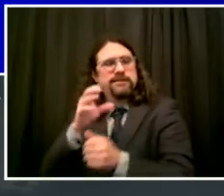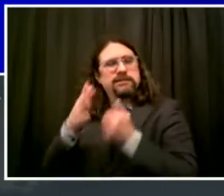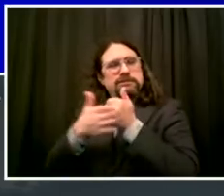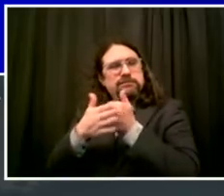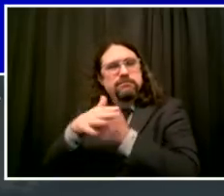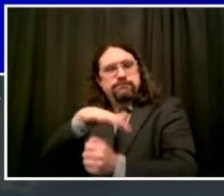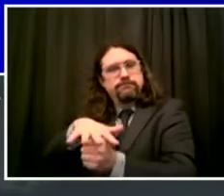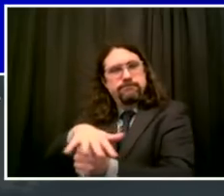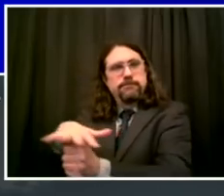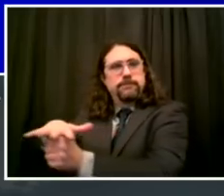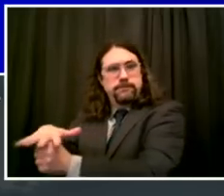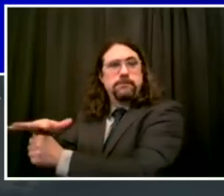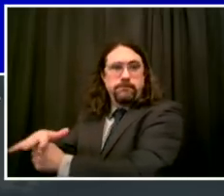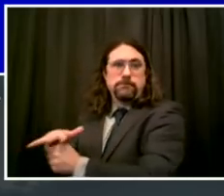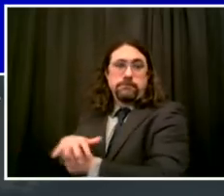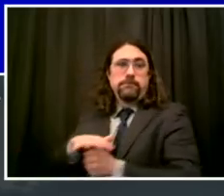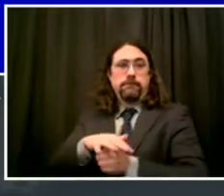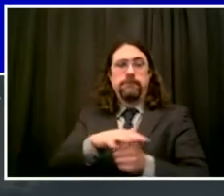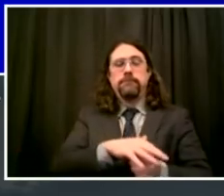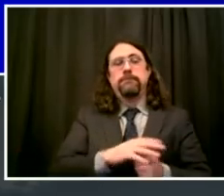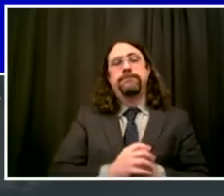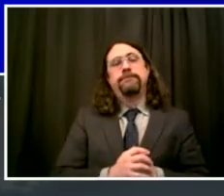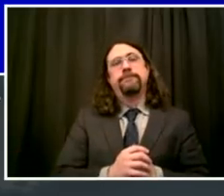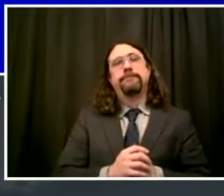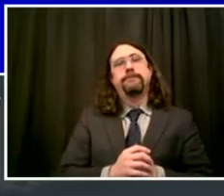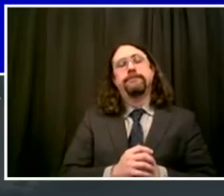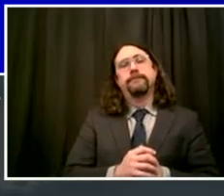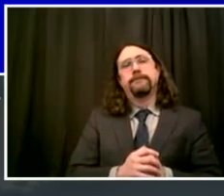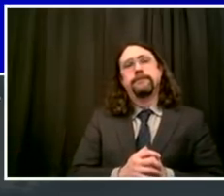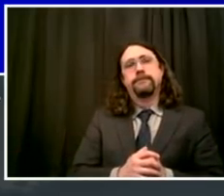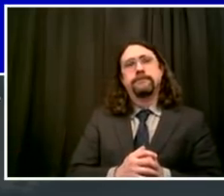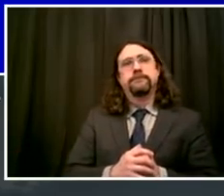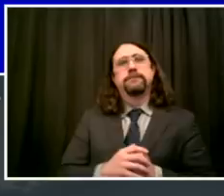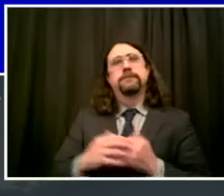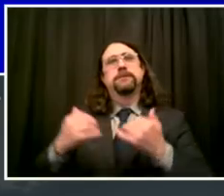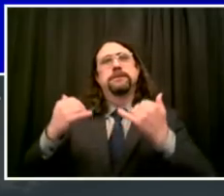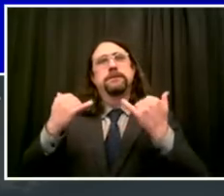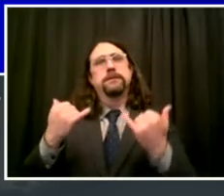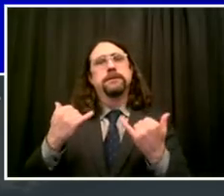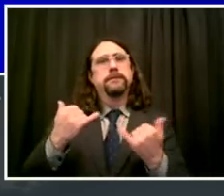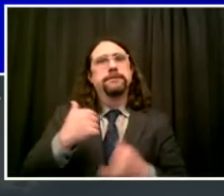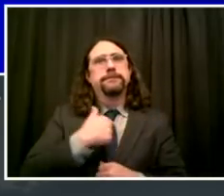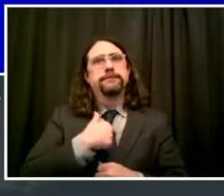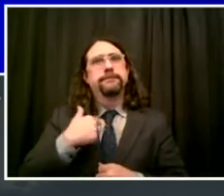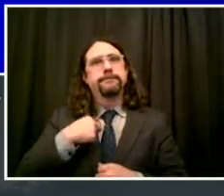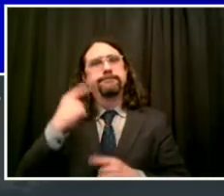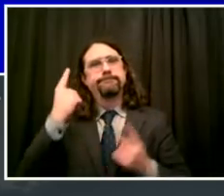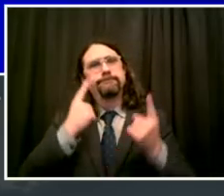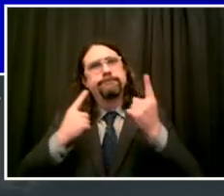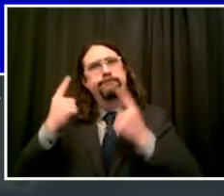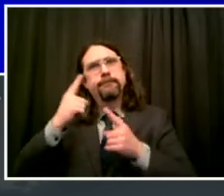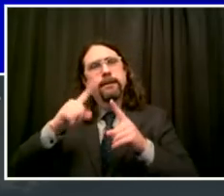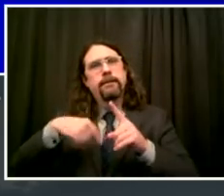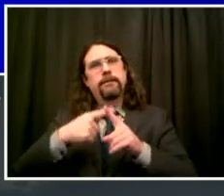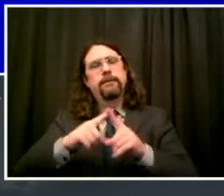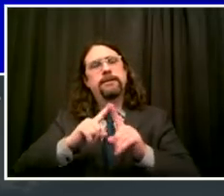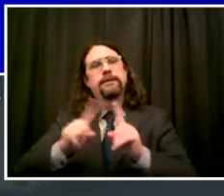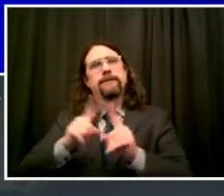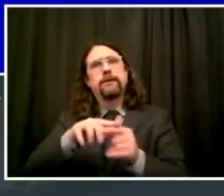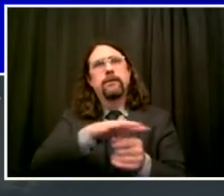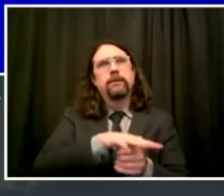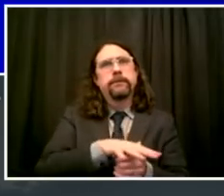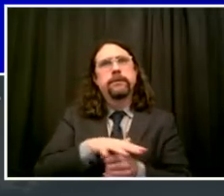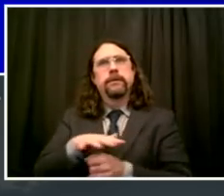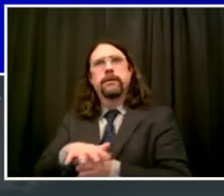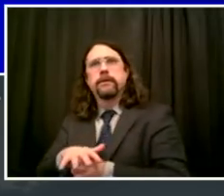we think about our neighborhoods. We think about what it's going to take for our neighborhoods to come back. And we are a city of neighborhoods, so